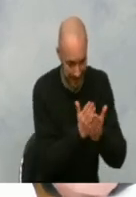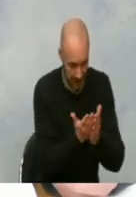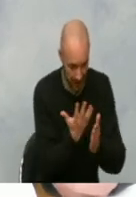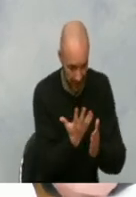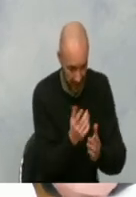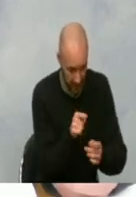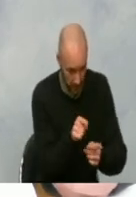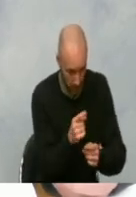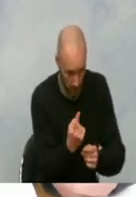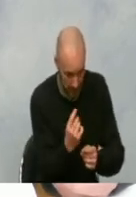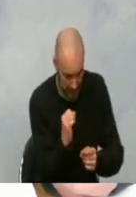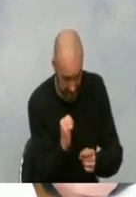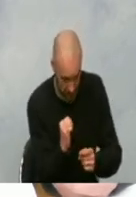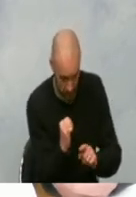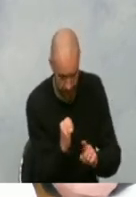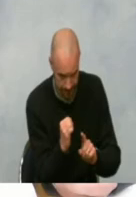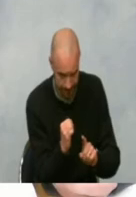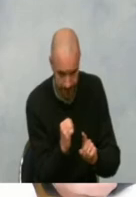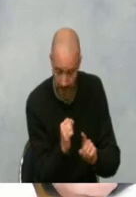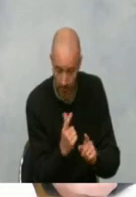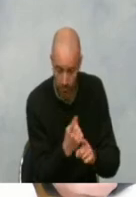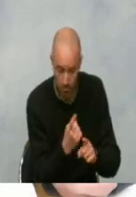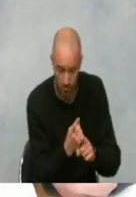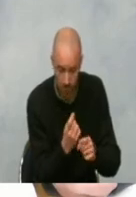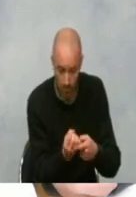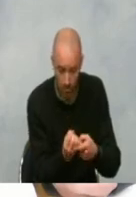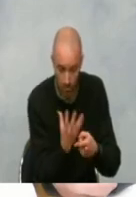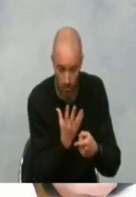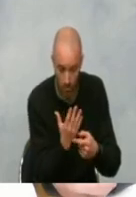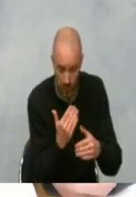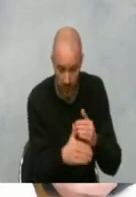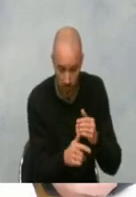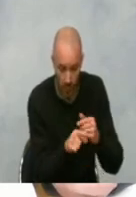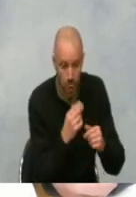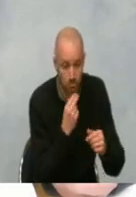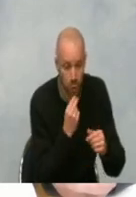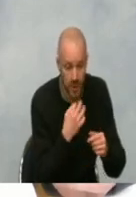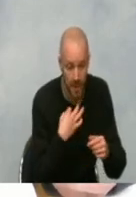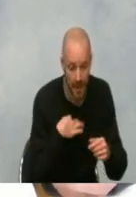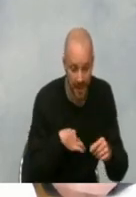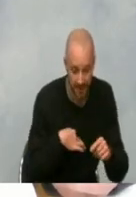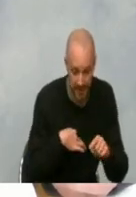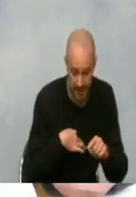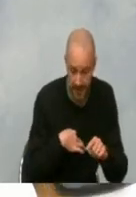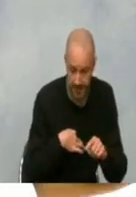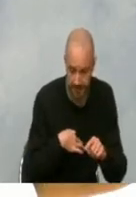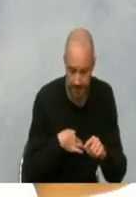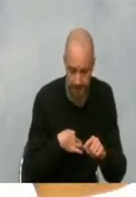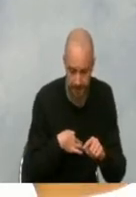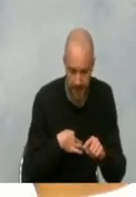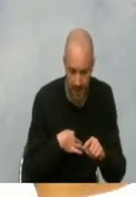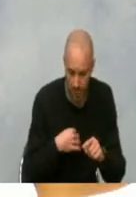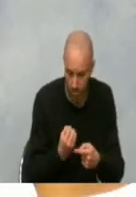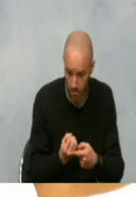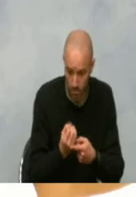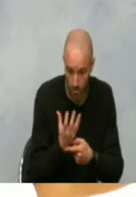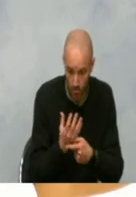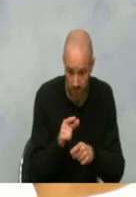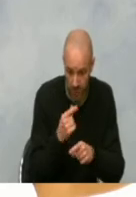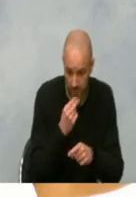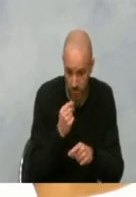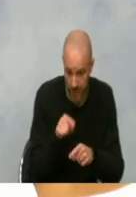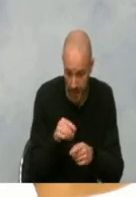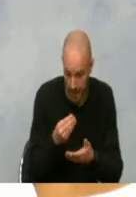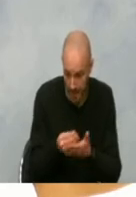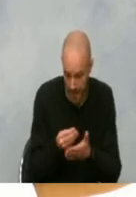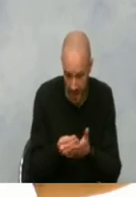talks about the costs arising from using these benefits. And those are, as I say, costs of using that money rather than costs